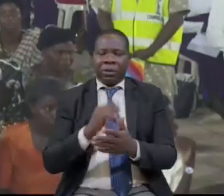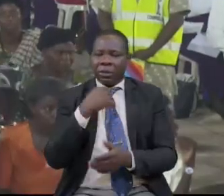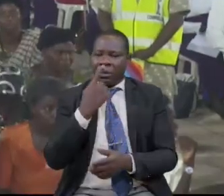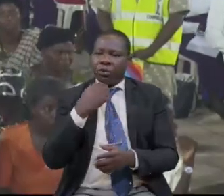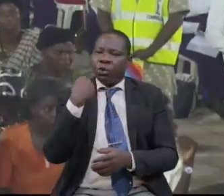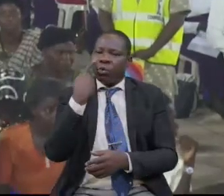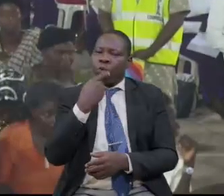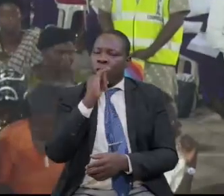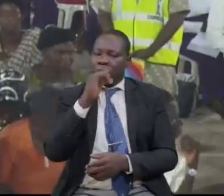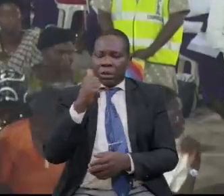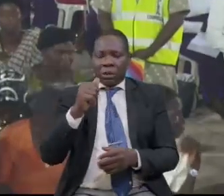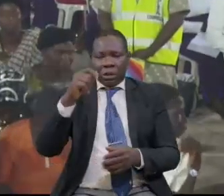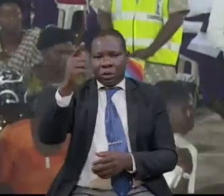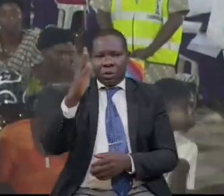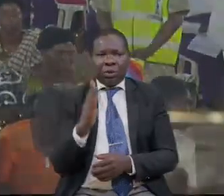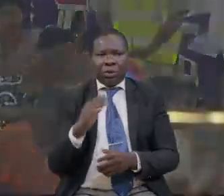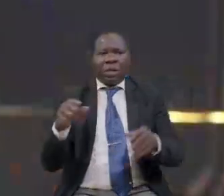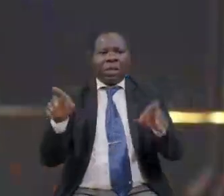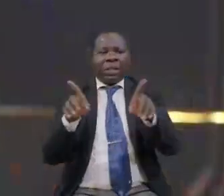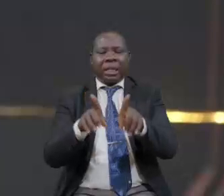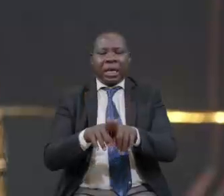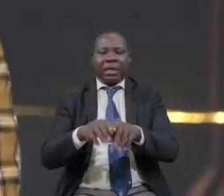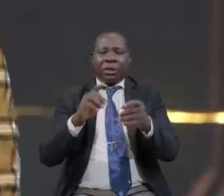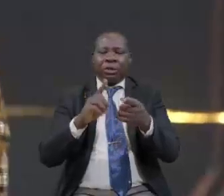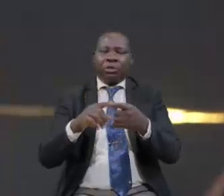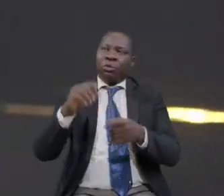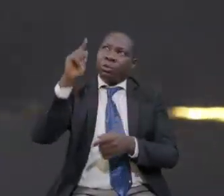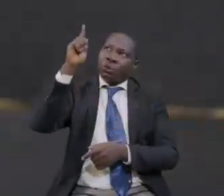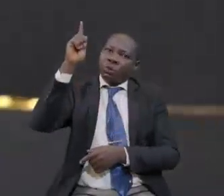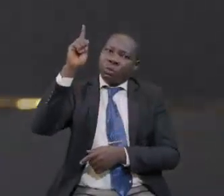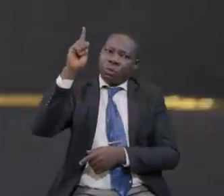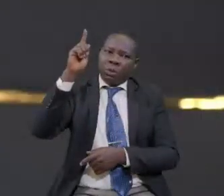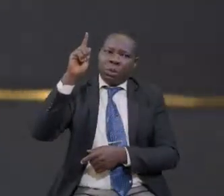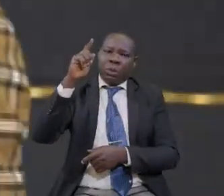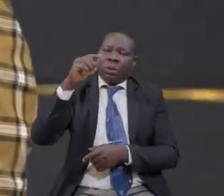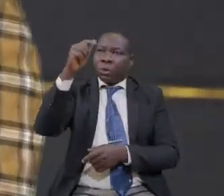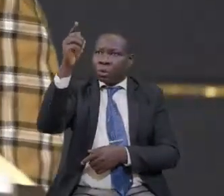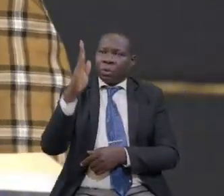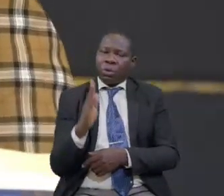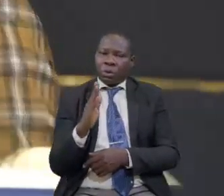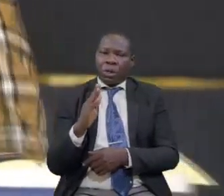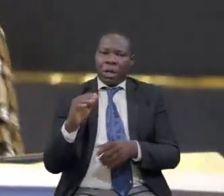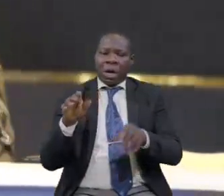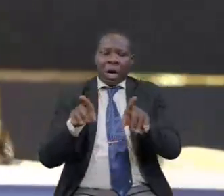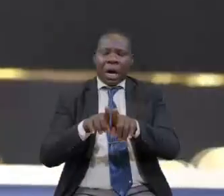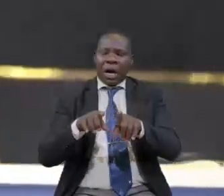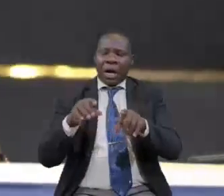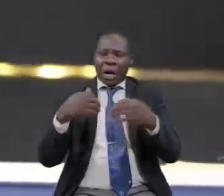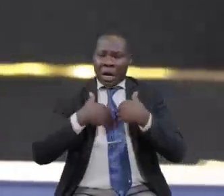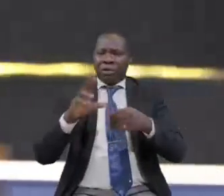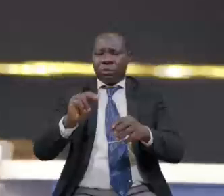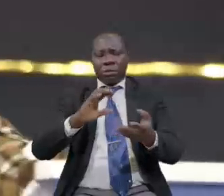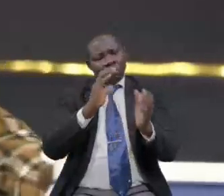God like unto thee? God has no comparison. Who is like